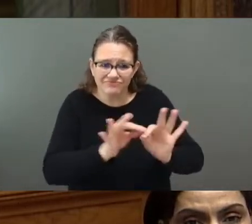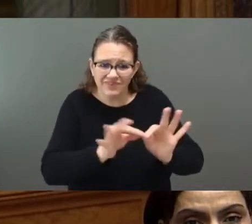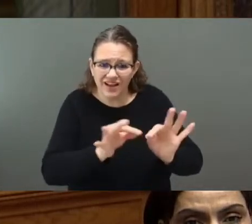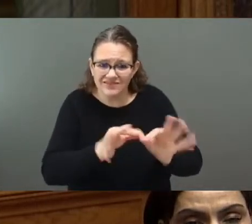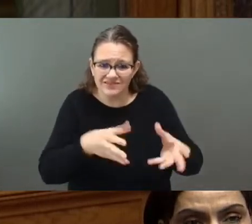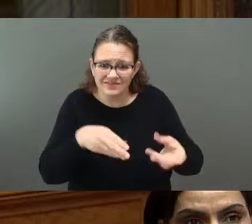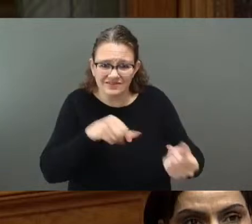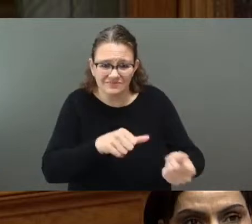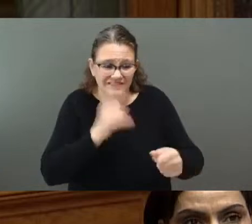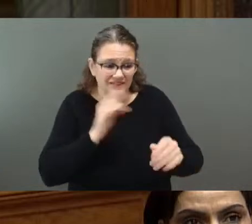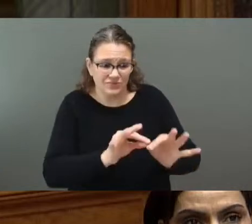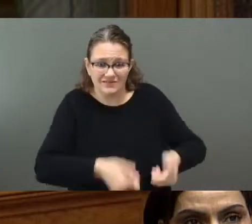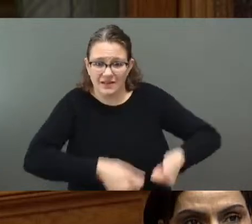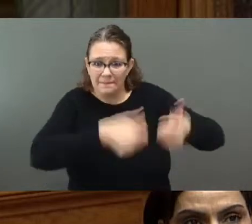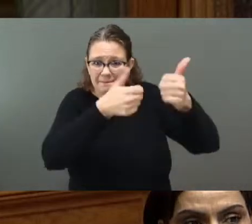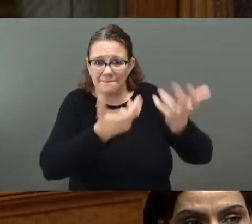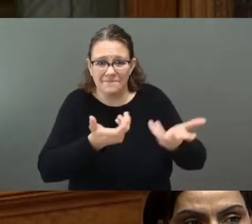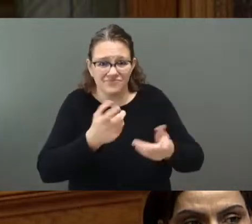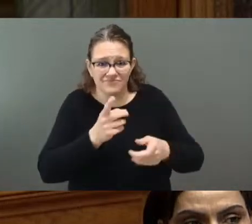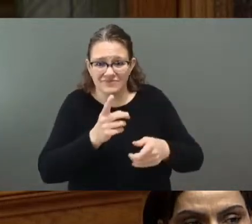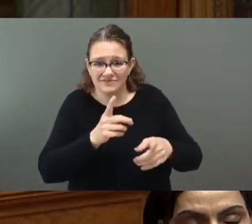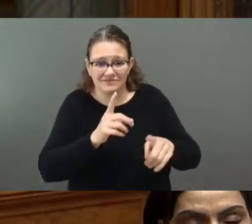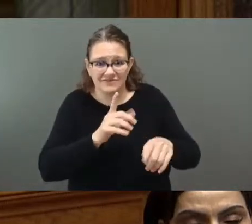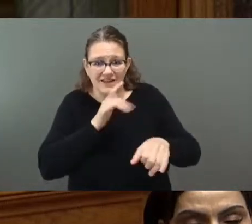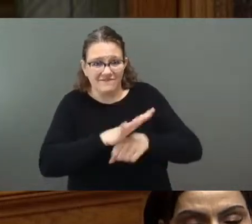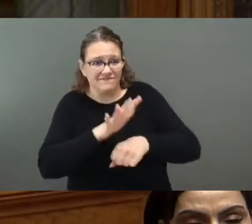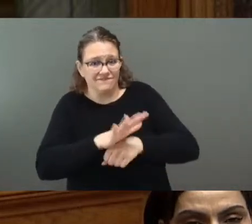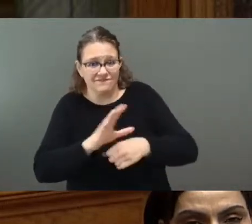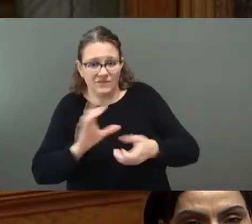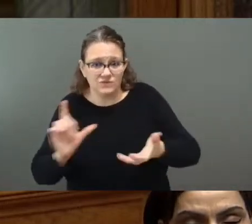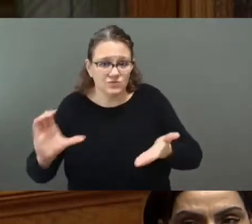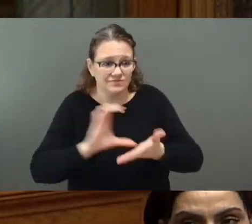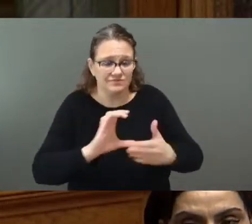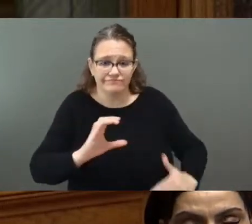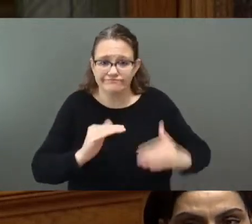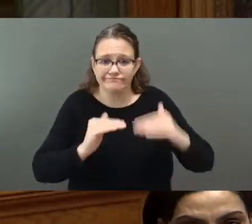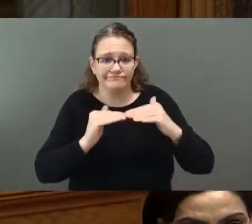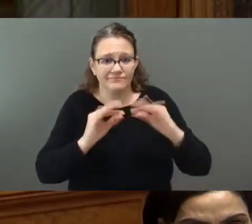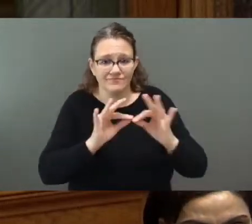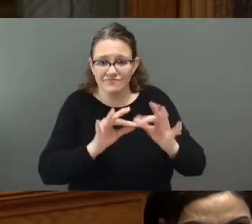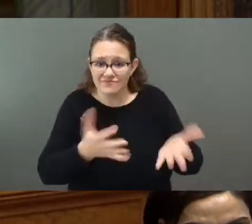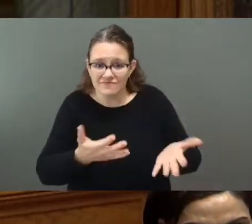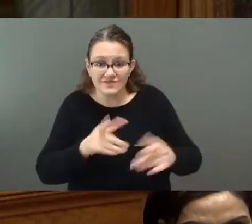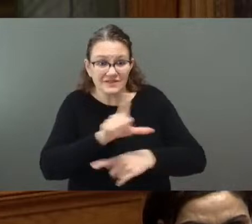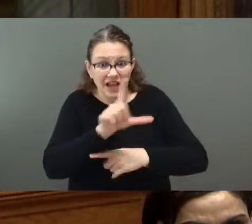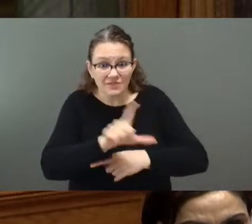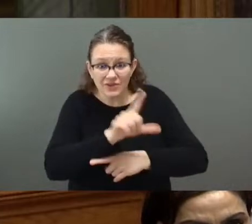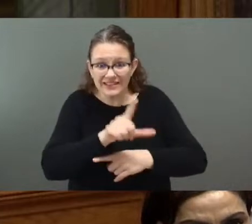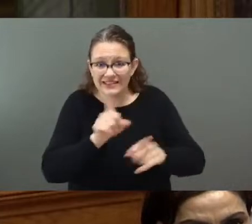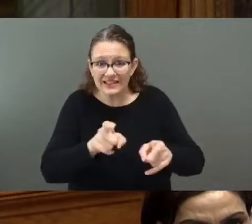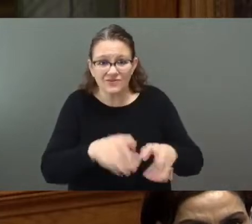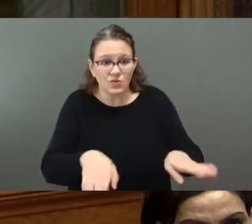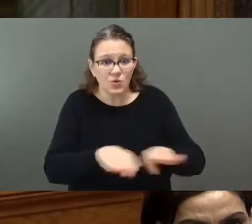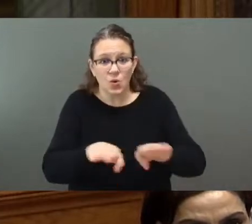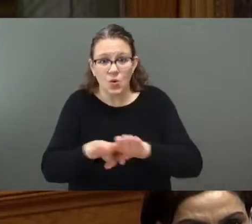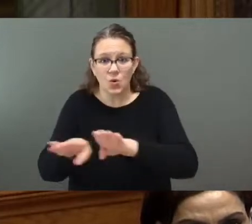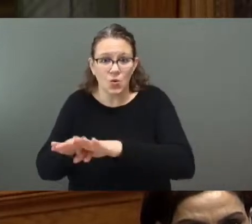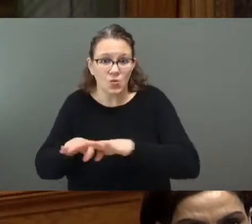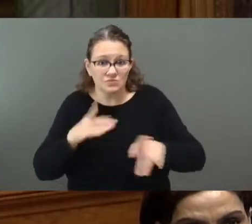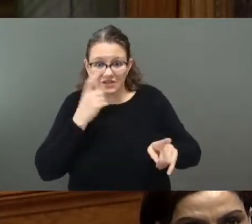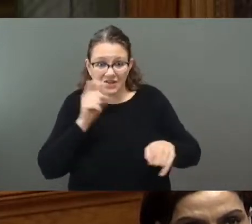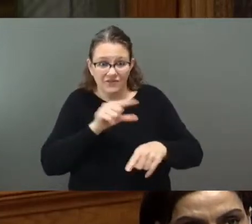We've seen libraries in our school systems close. This government has failed to meet those needs. We've seen tech departments fail